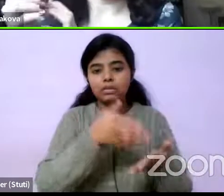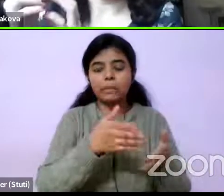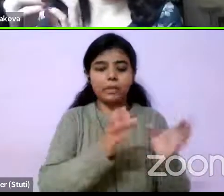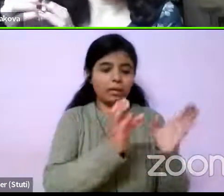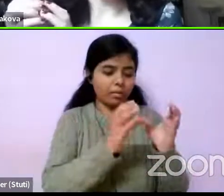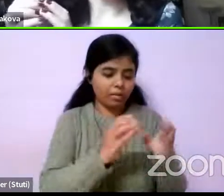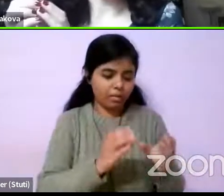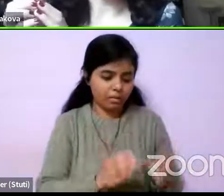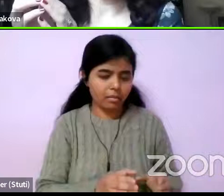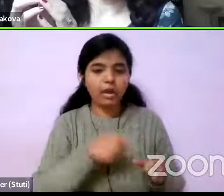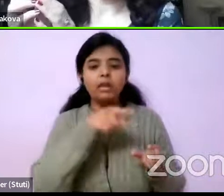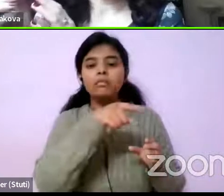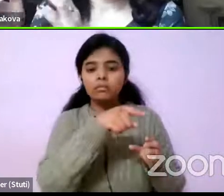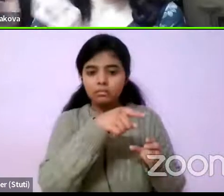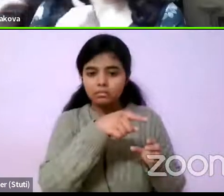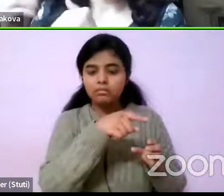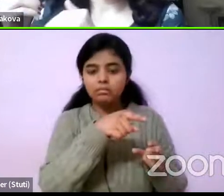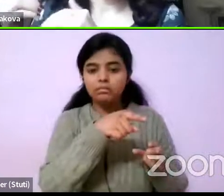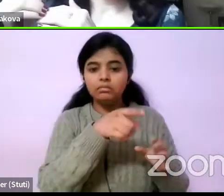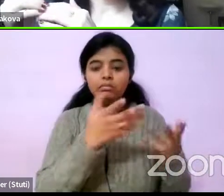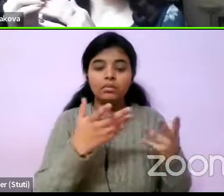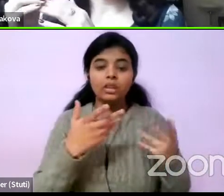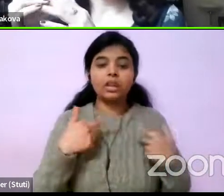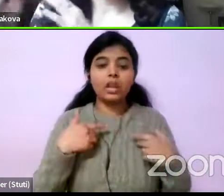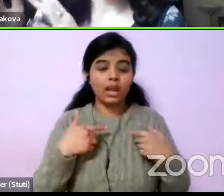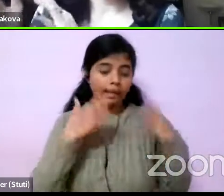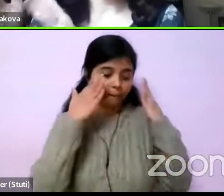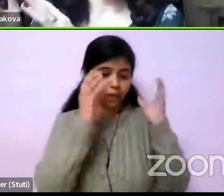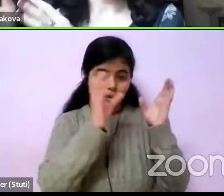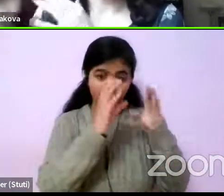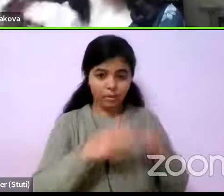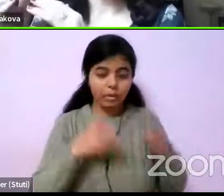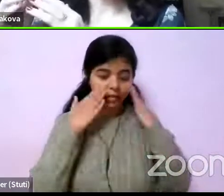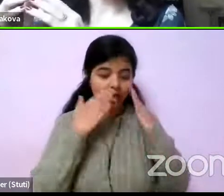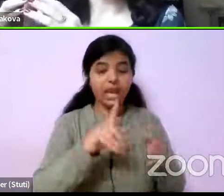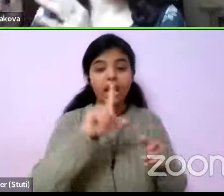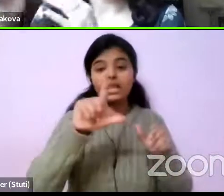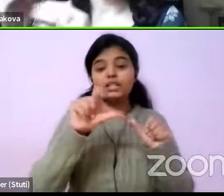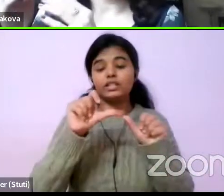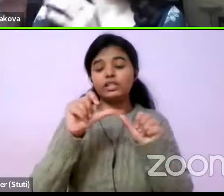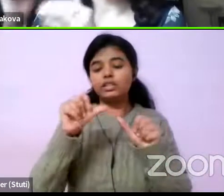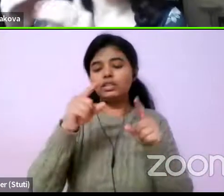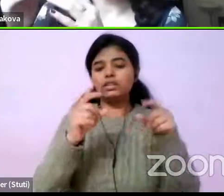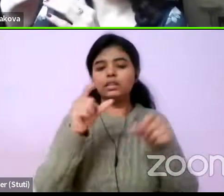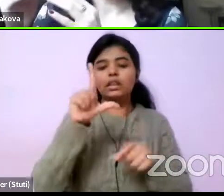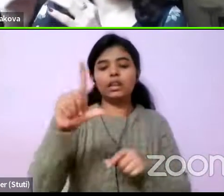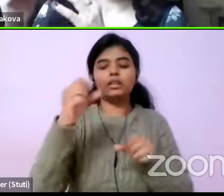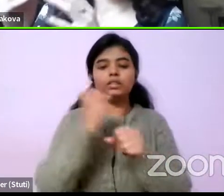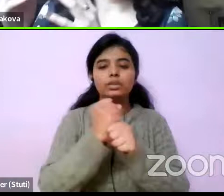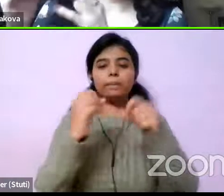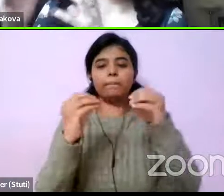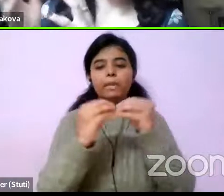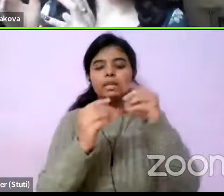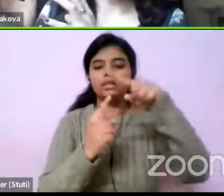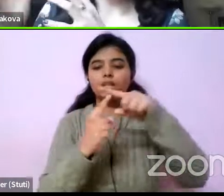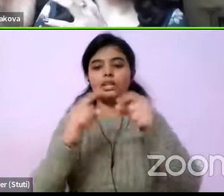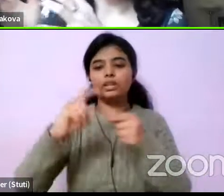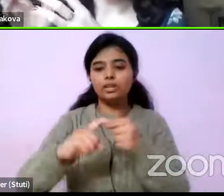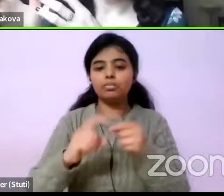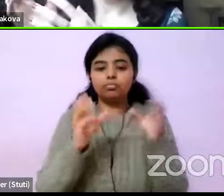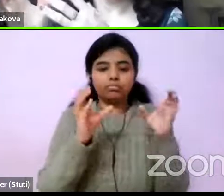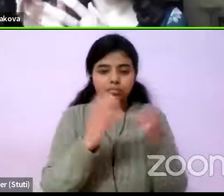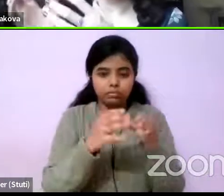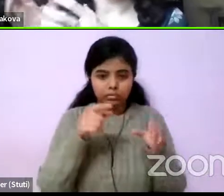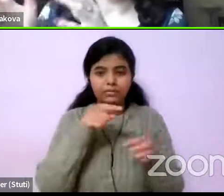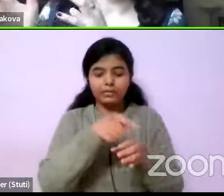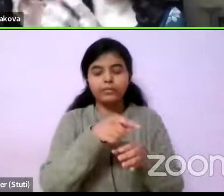subcategories being incorporated. So I worked previously in LGBTQ+ or gender studies, and there is a very visible shift of how